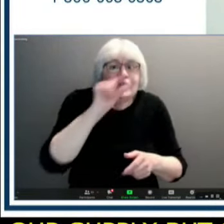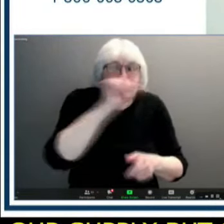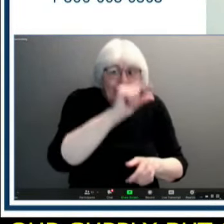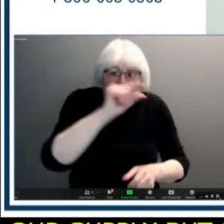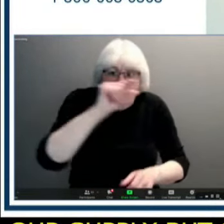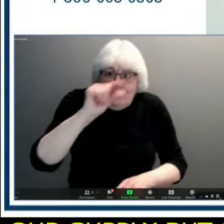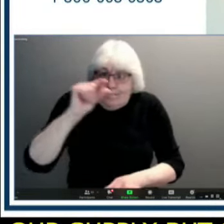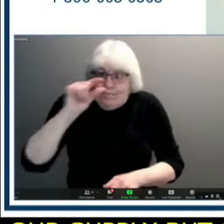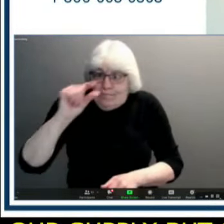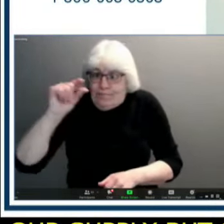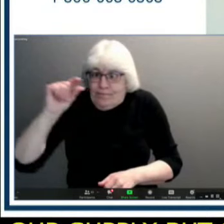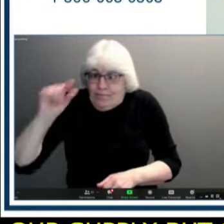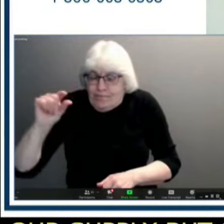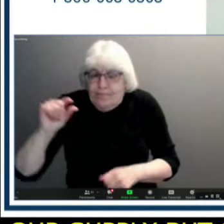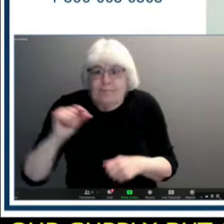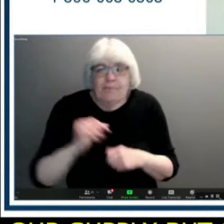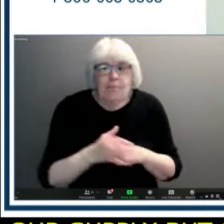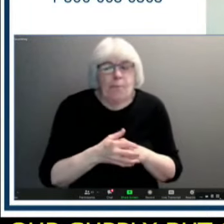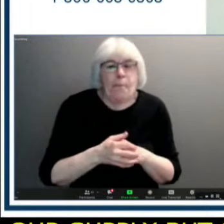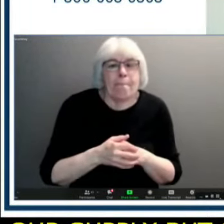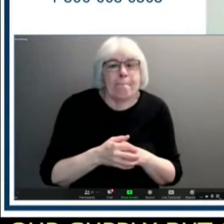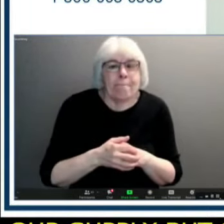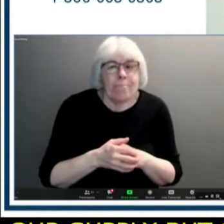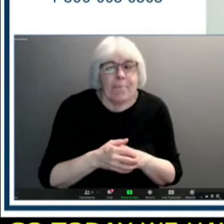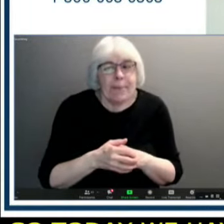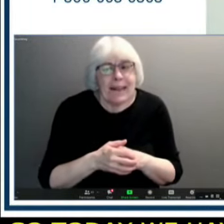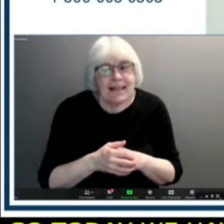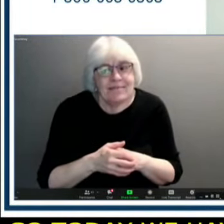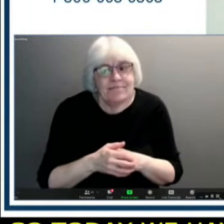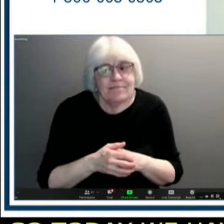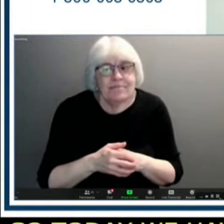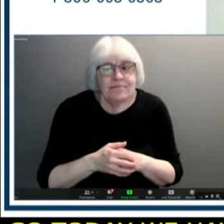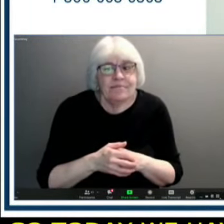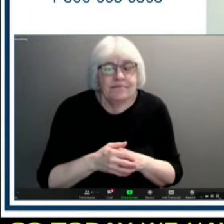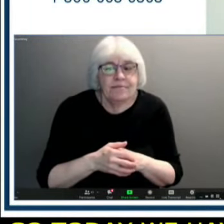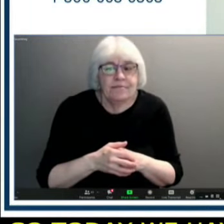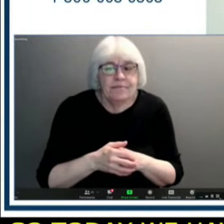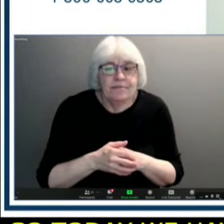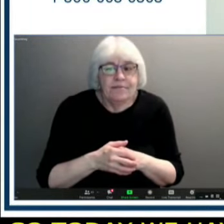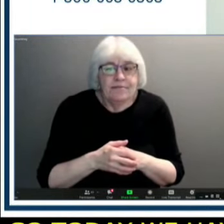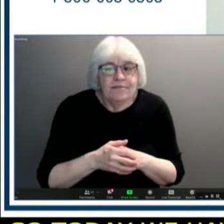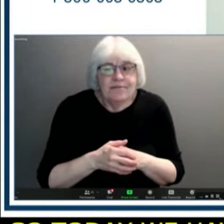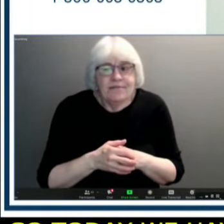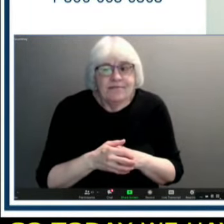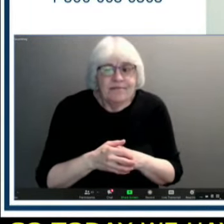type scenario here in our province, where the most vulnerable,